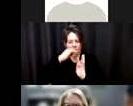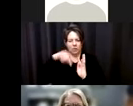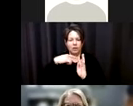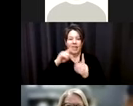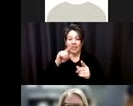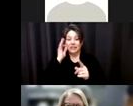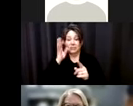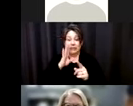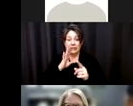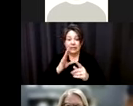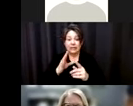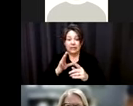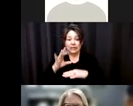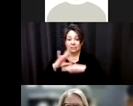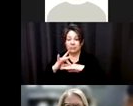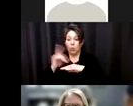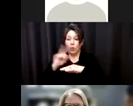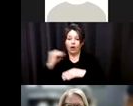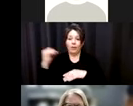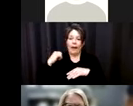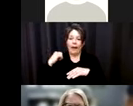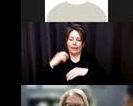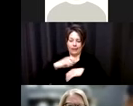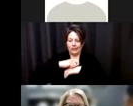carries the pollen on the back of it. So this is